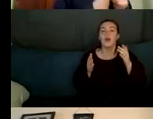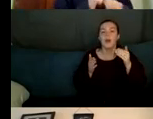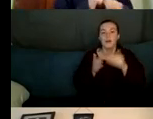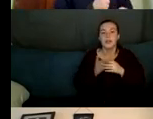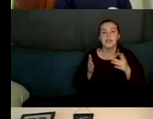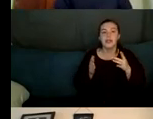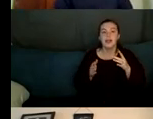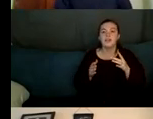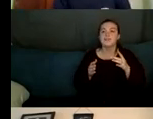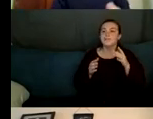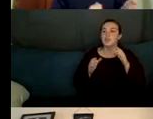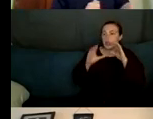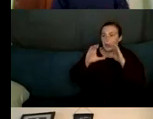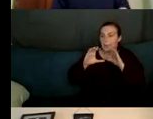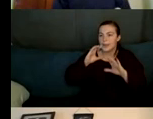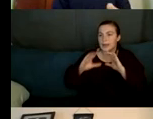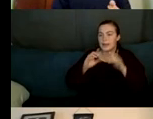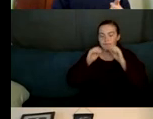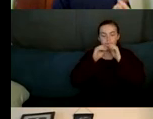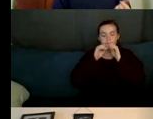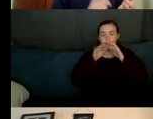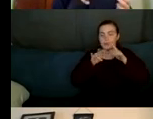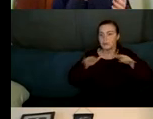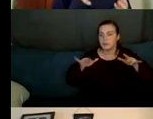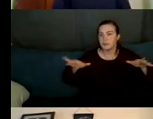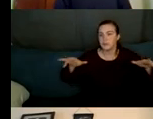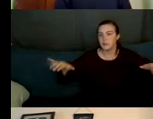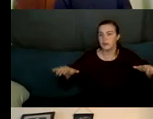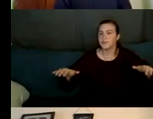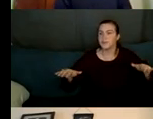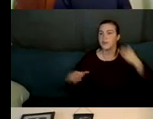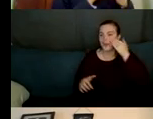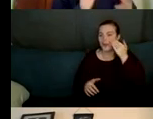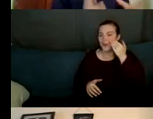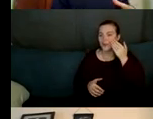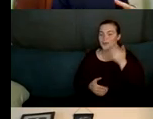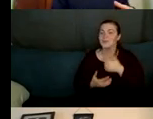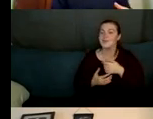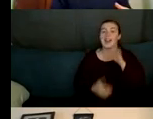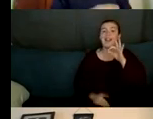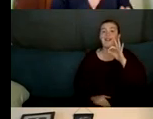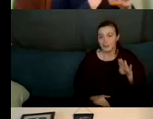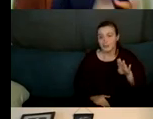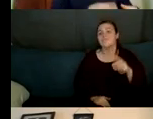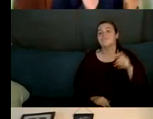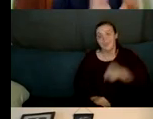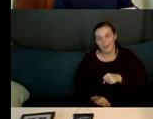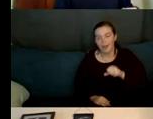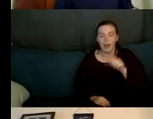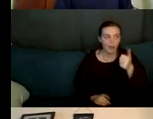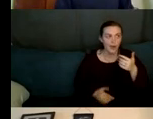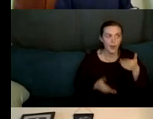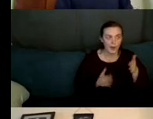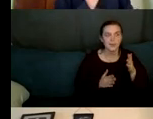our components for kind of communicating out. I'm going to refer to Facebook. Yes, there are other avenues like Discord and